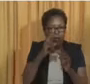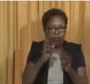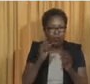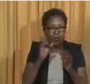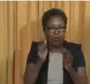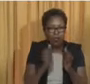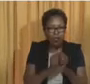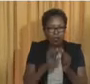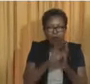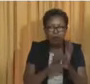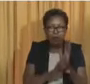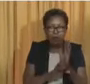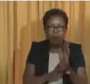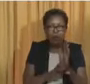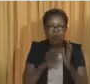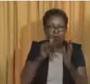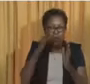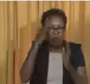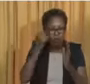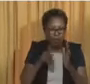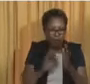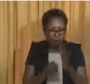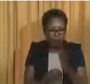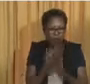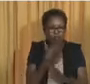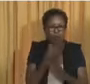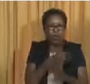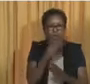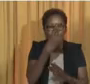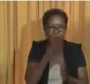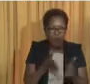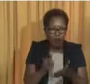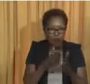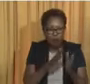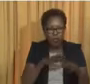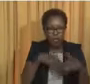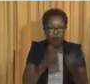led to the design of the tiered amendment process that balances